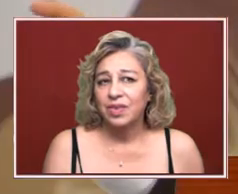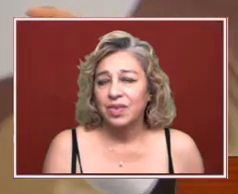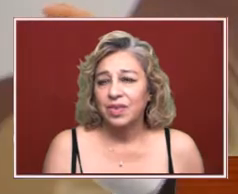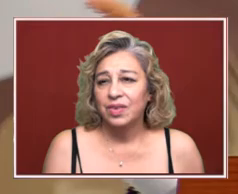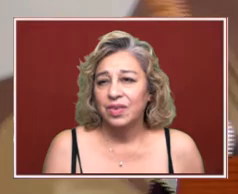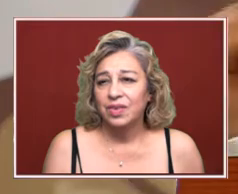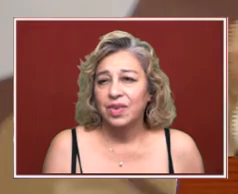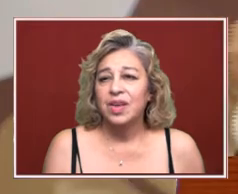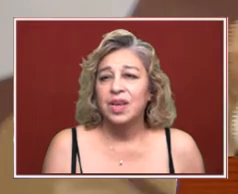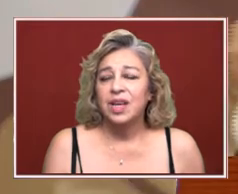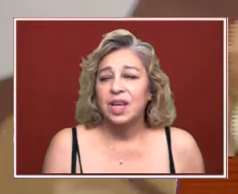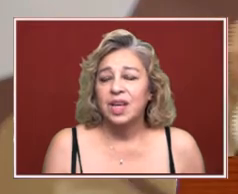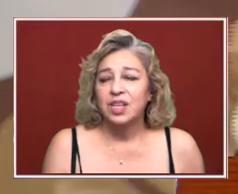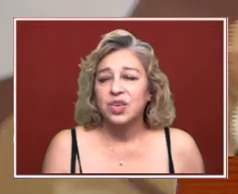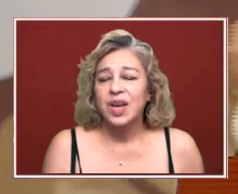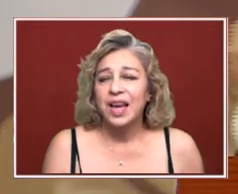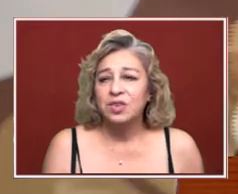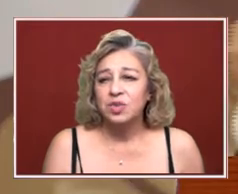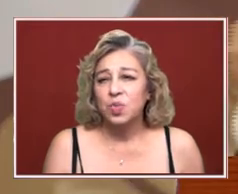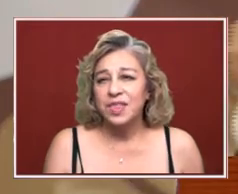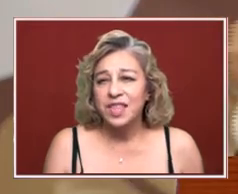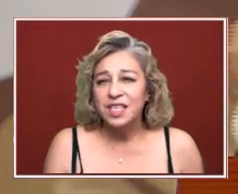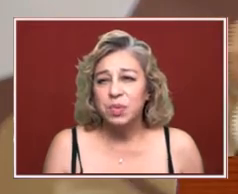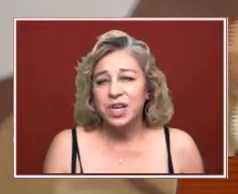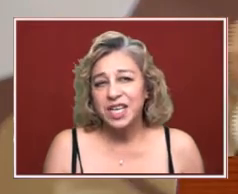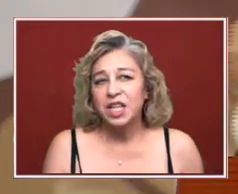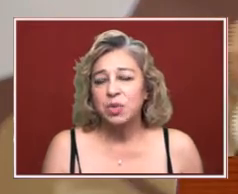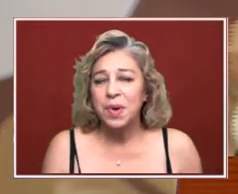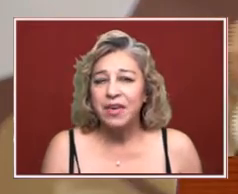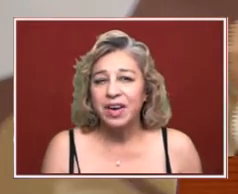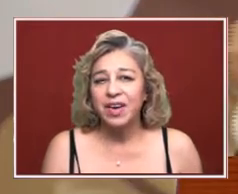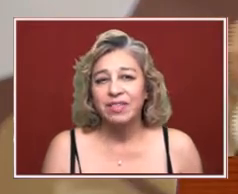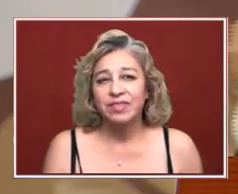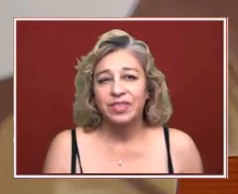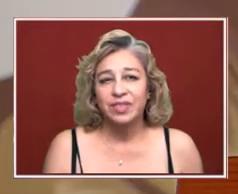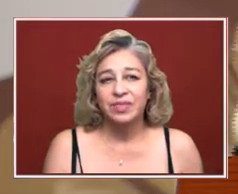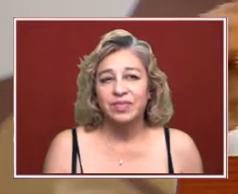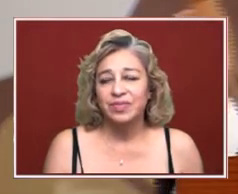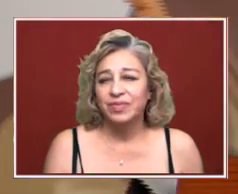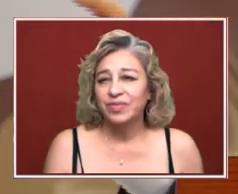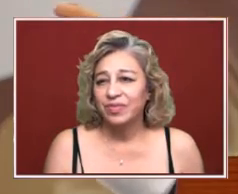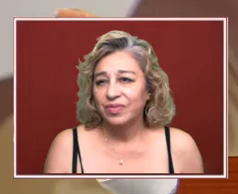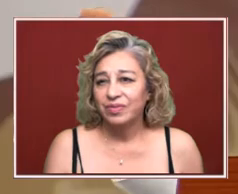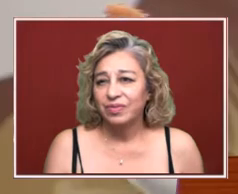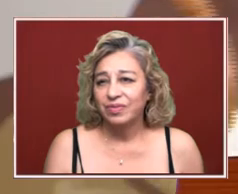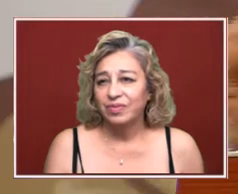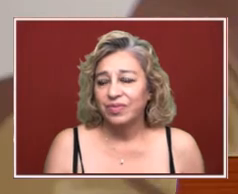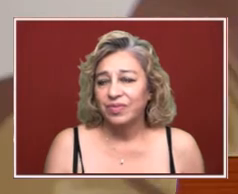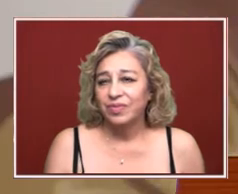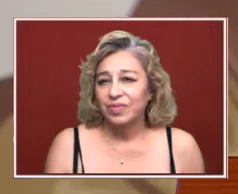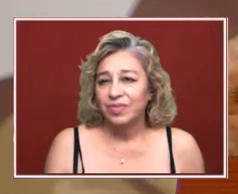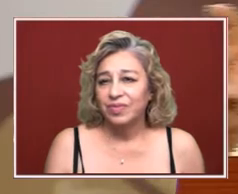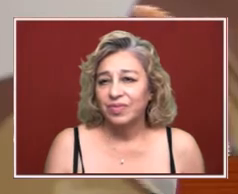este párrafo. To count with this particular paragraph. De